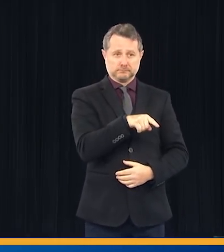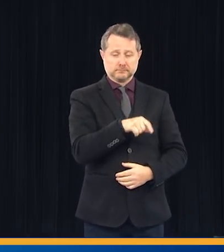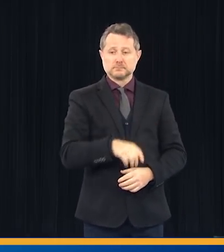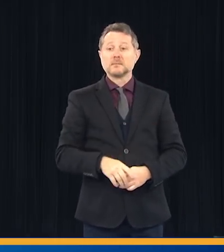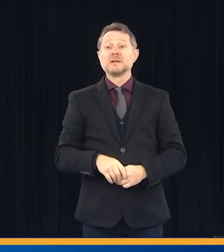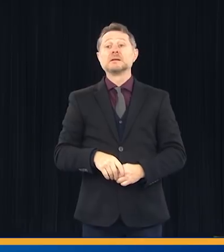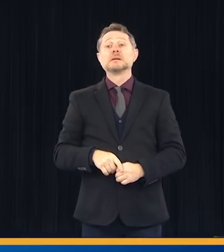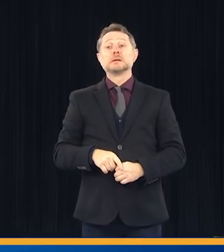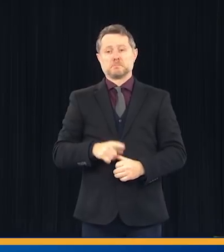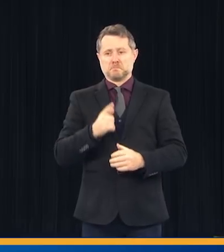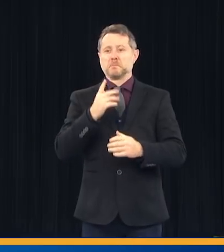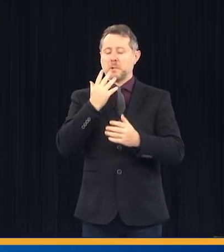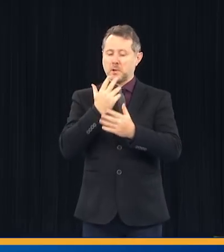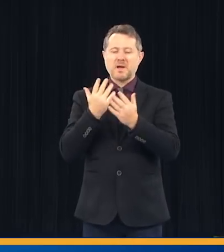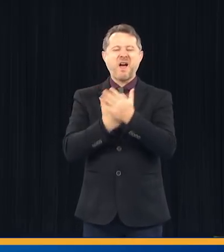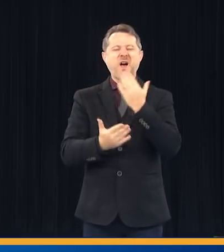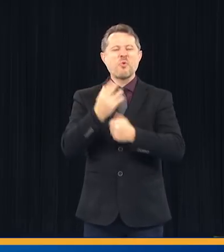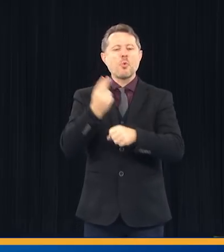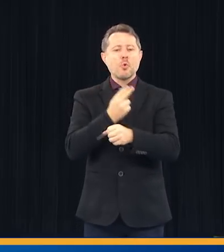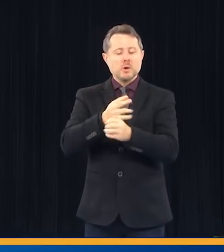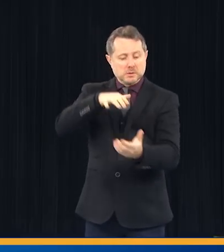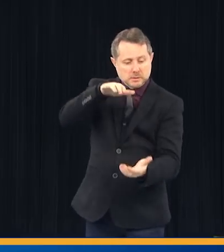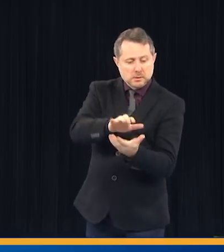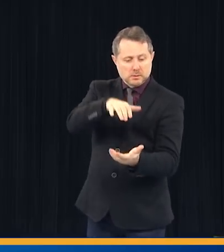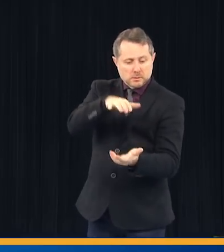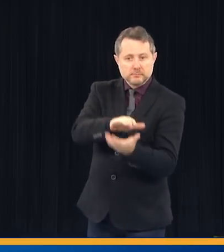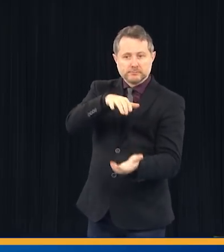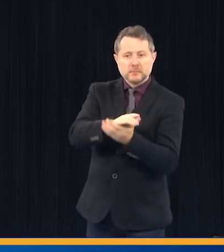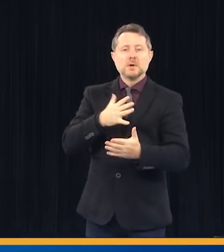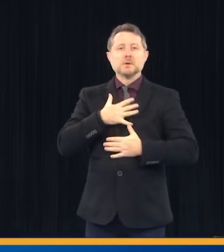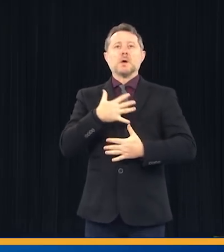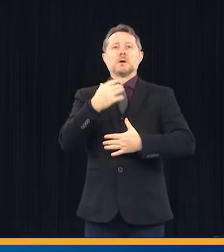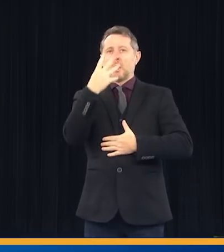manual ventilator, and someone